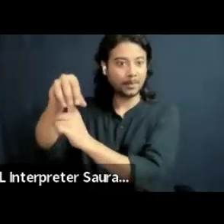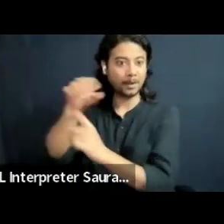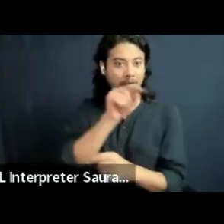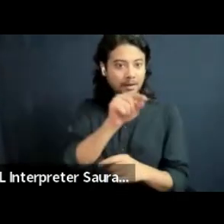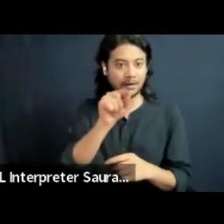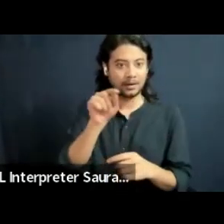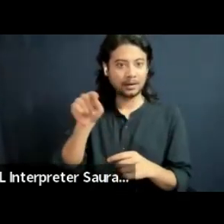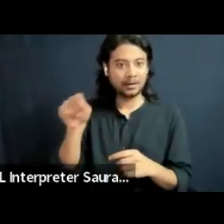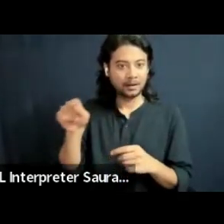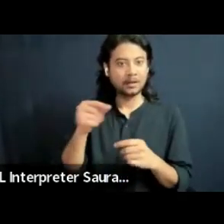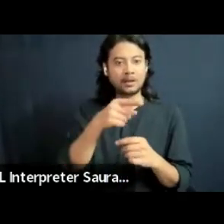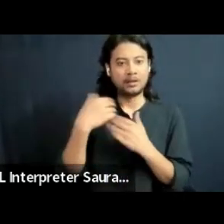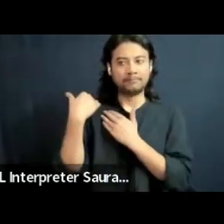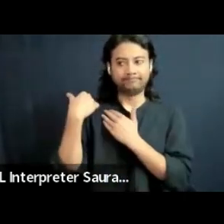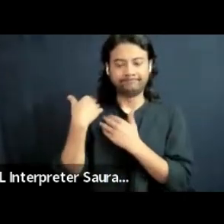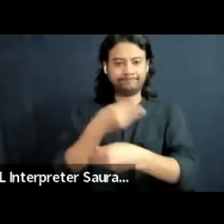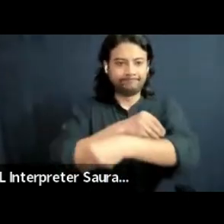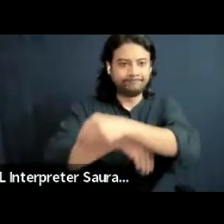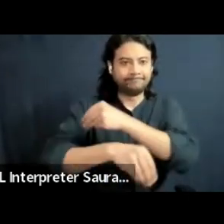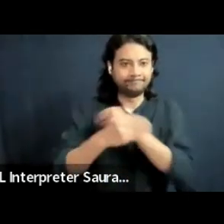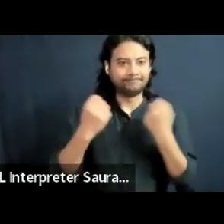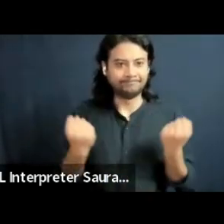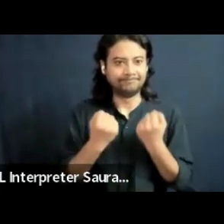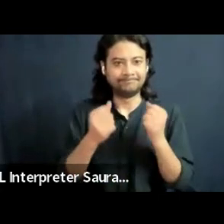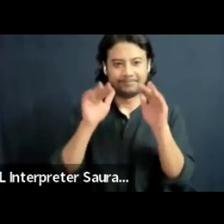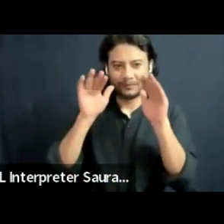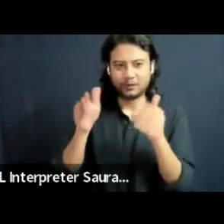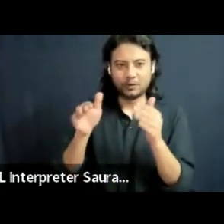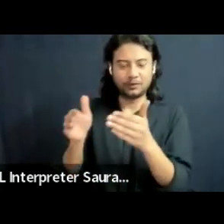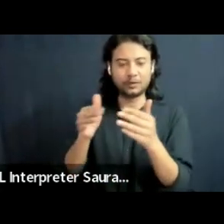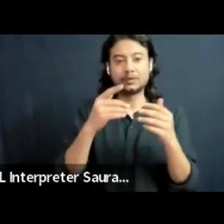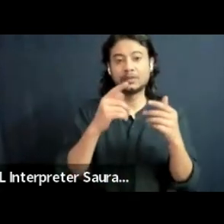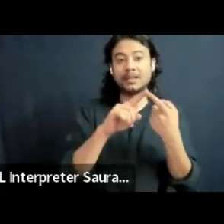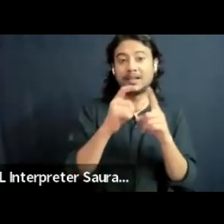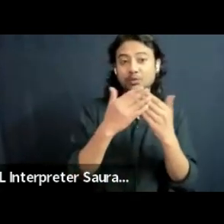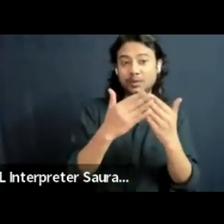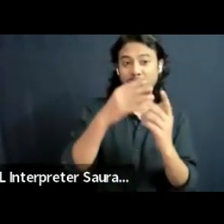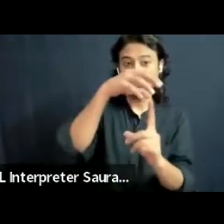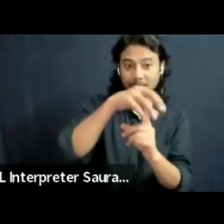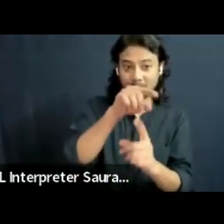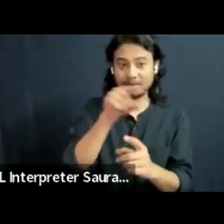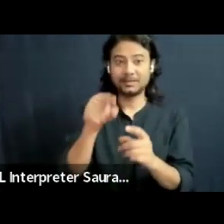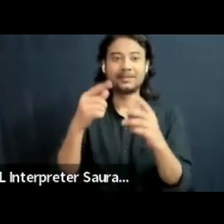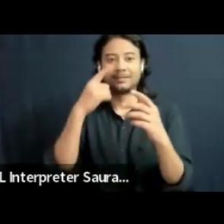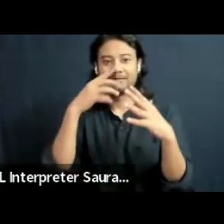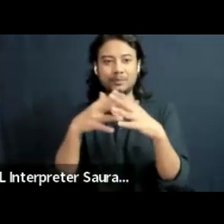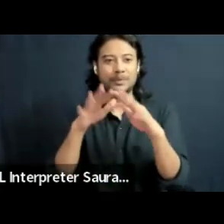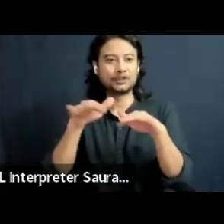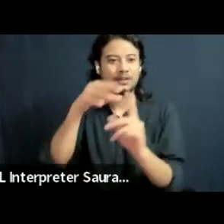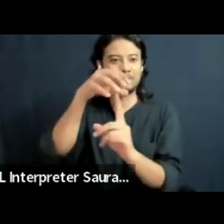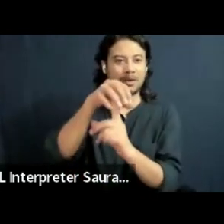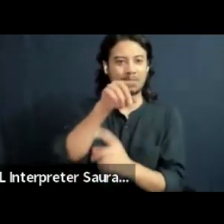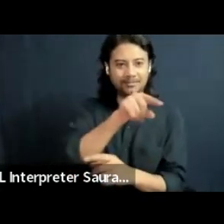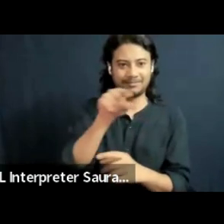that in education, and now we are beginning to see it in the Ministry of Women and Child also. And that is what